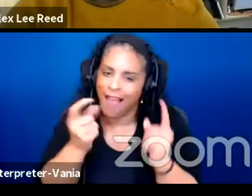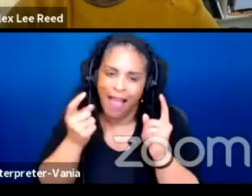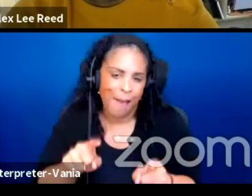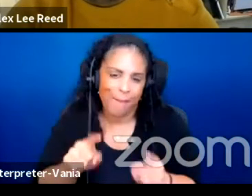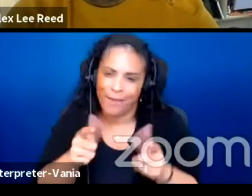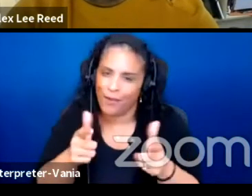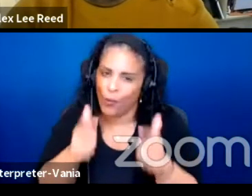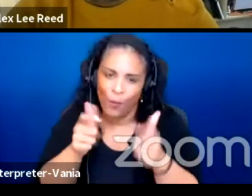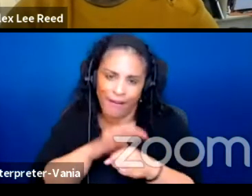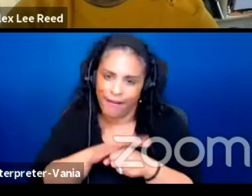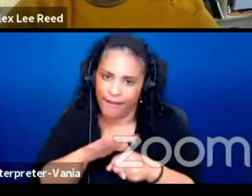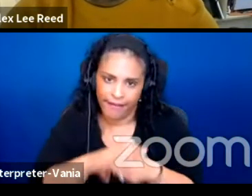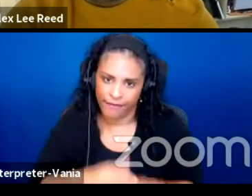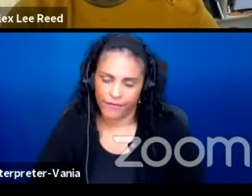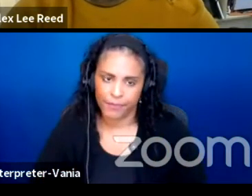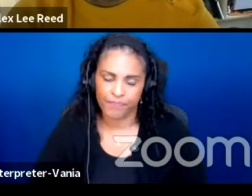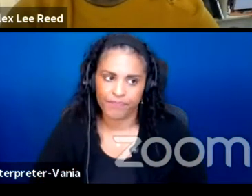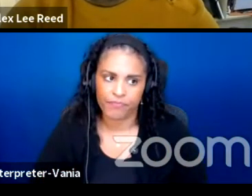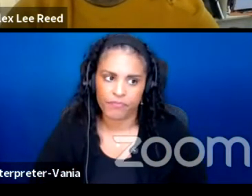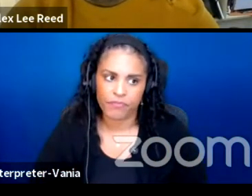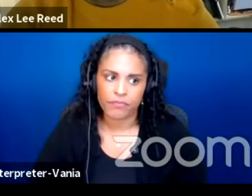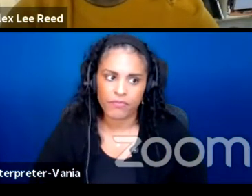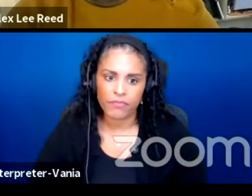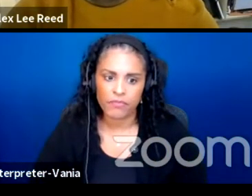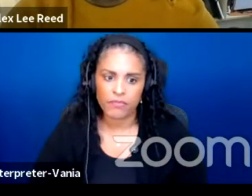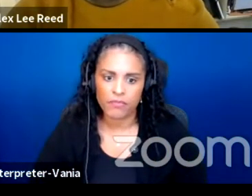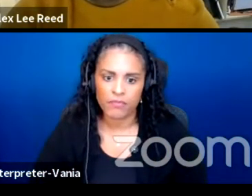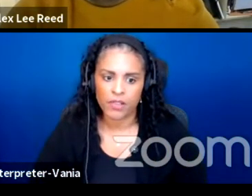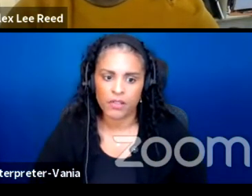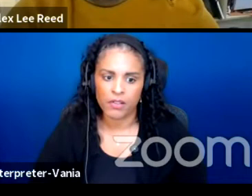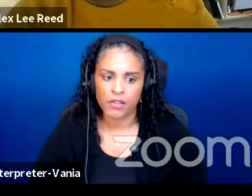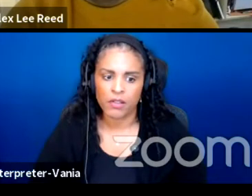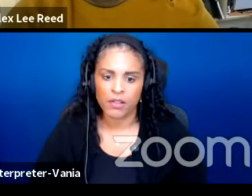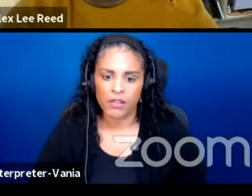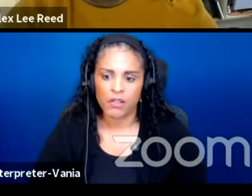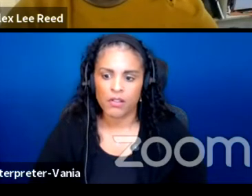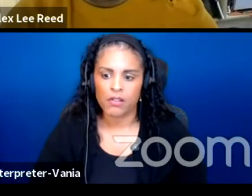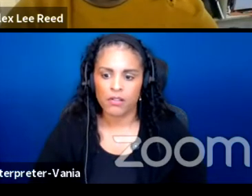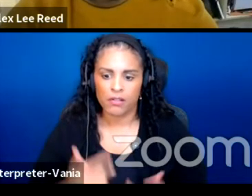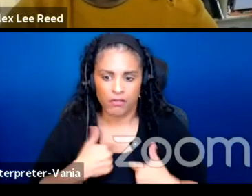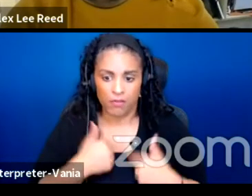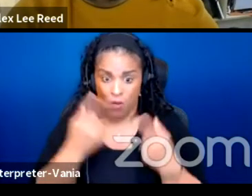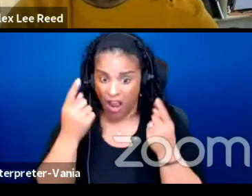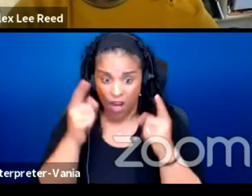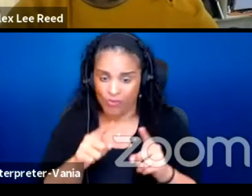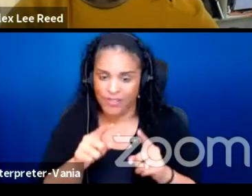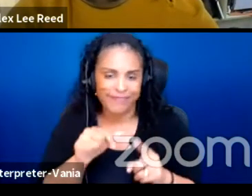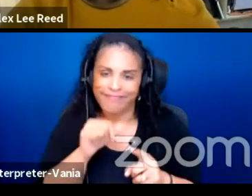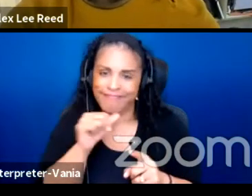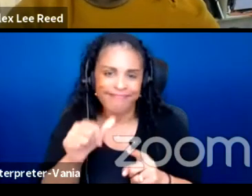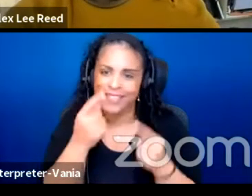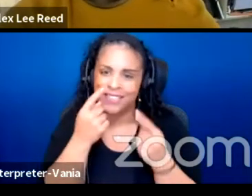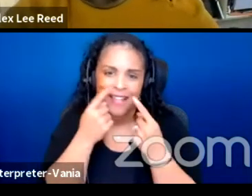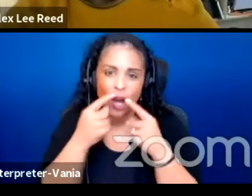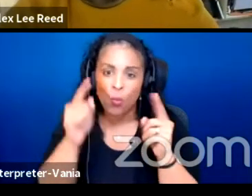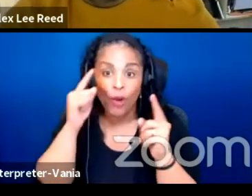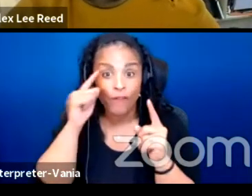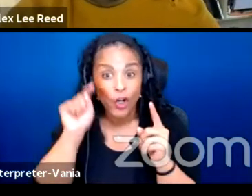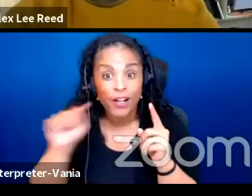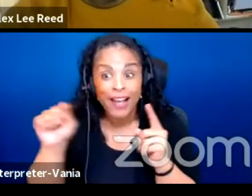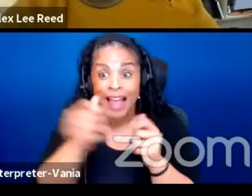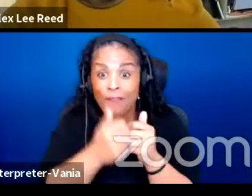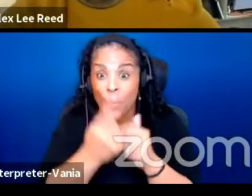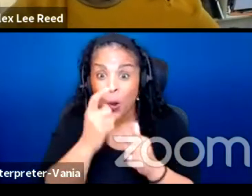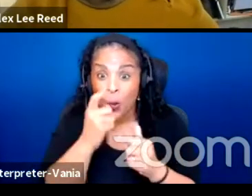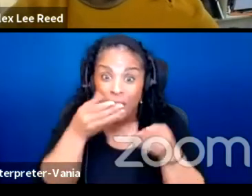quickly enough. So I agree that it doesn't necessarily work for everybody who's in